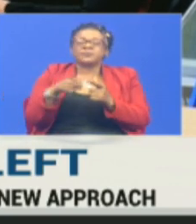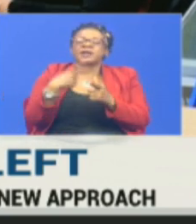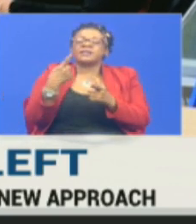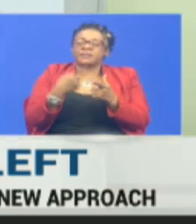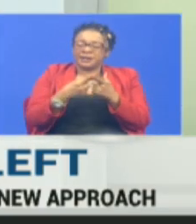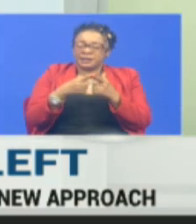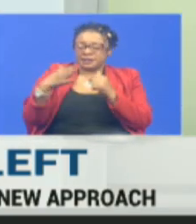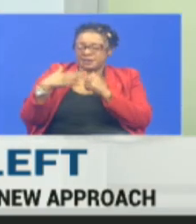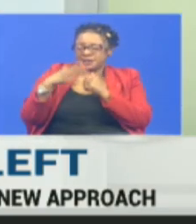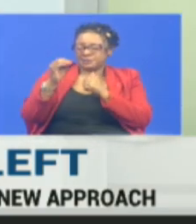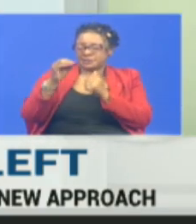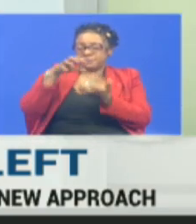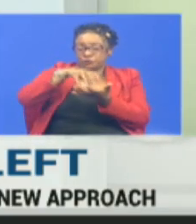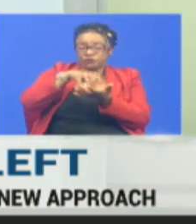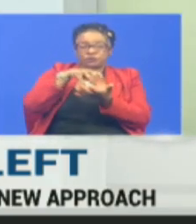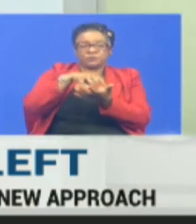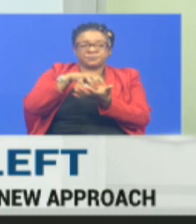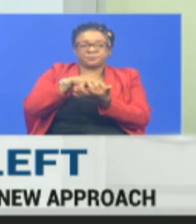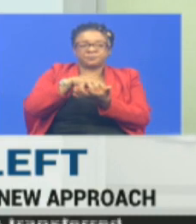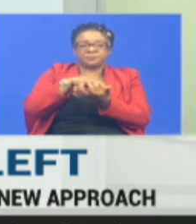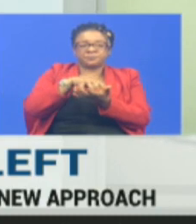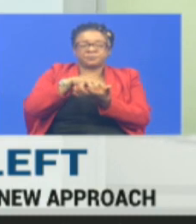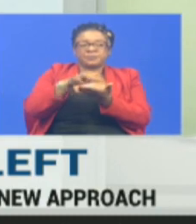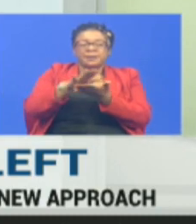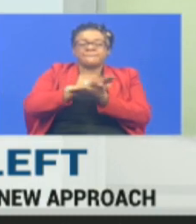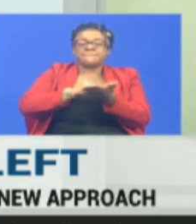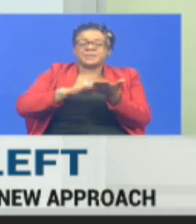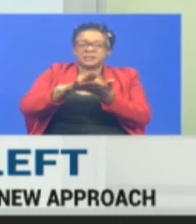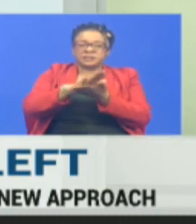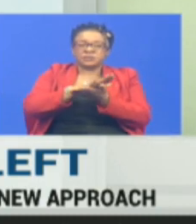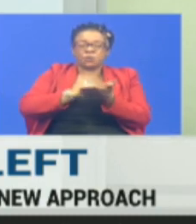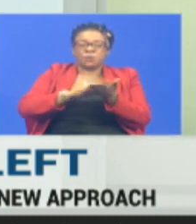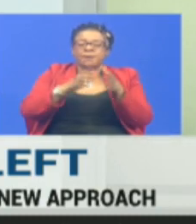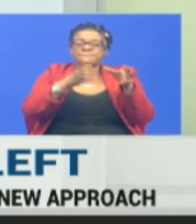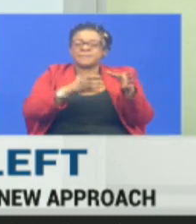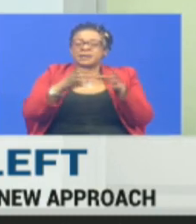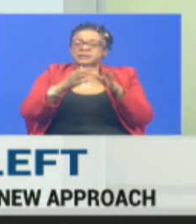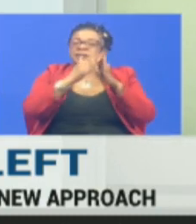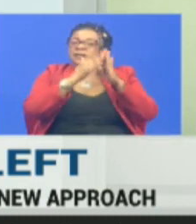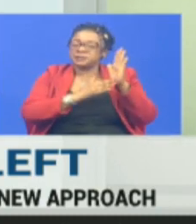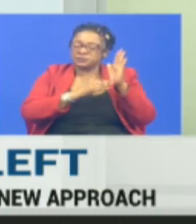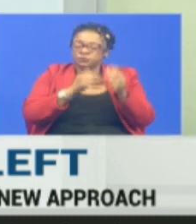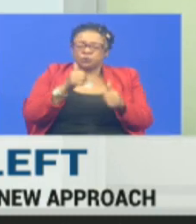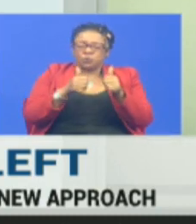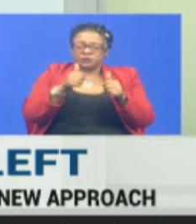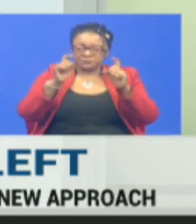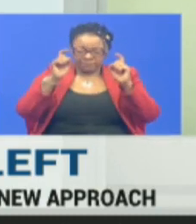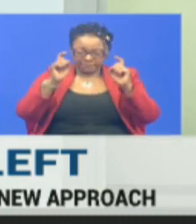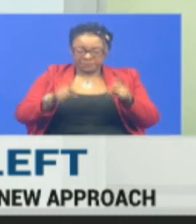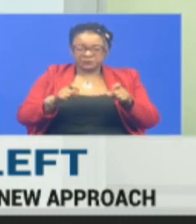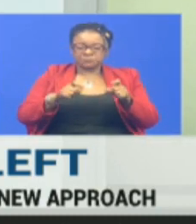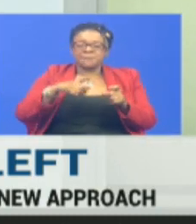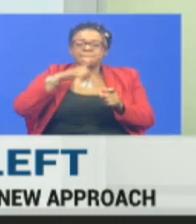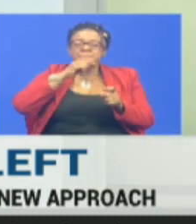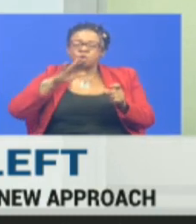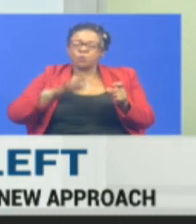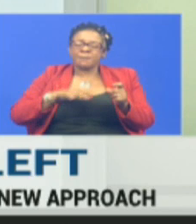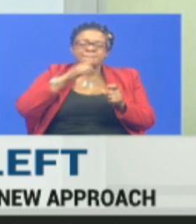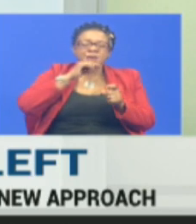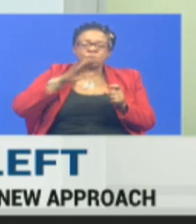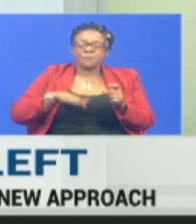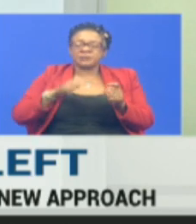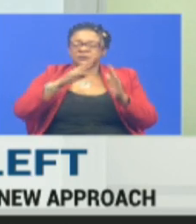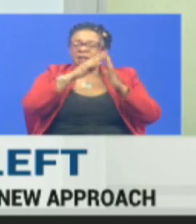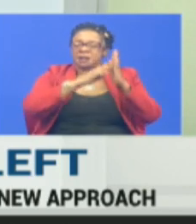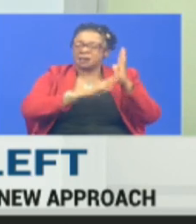90 seats be based on a party list, which must be man, woman, man, woman, man, woman, man,